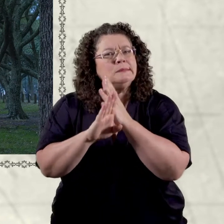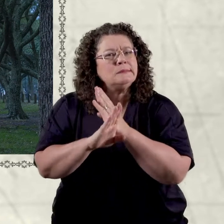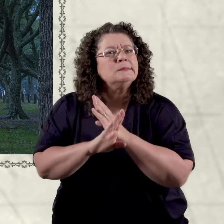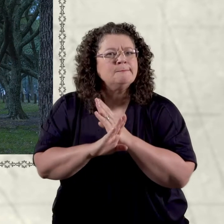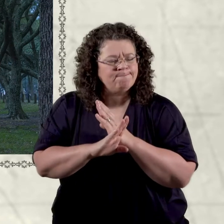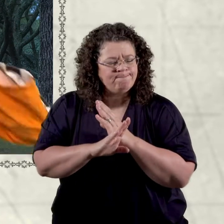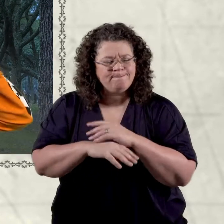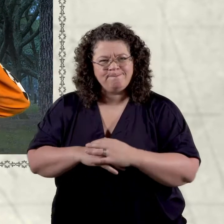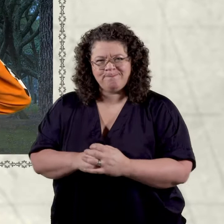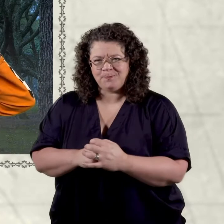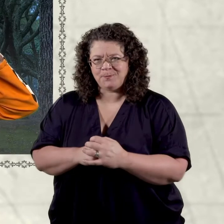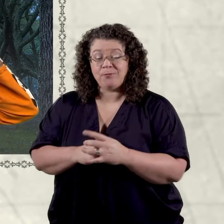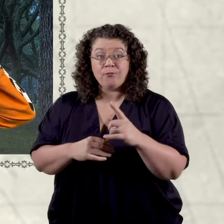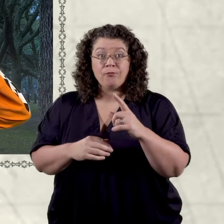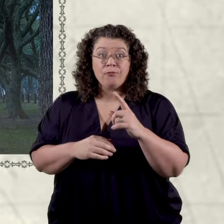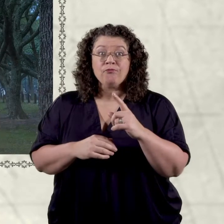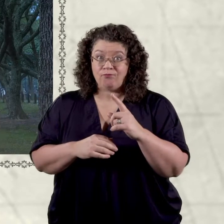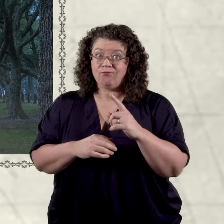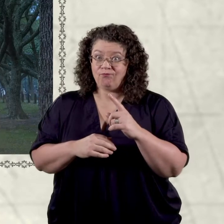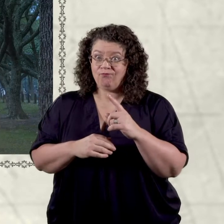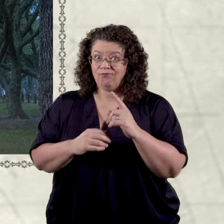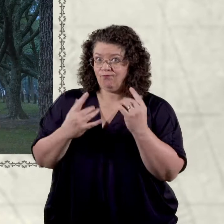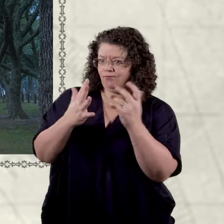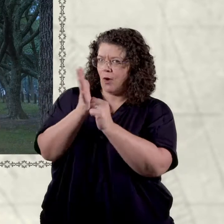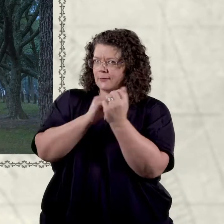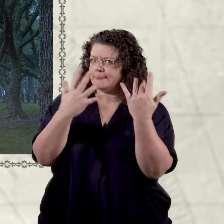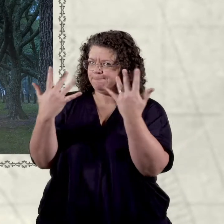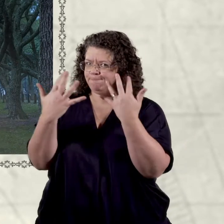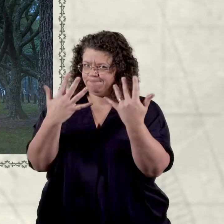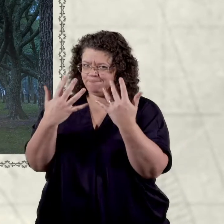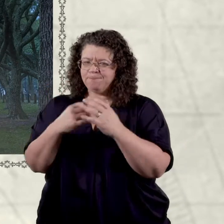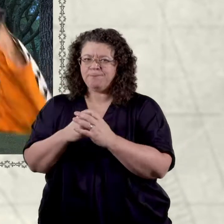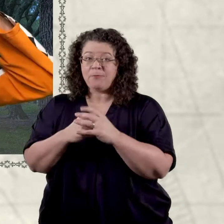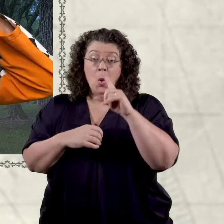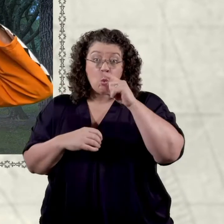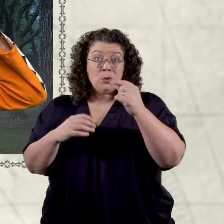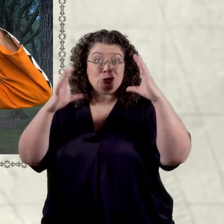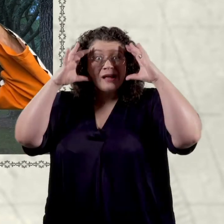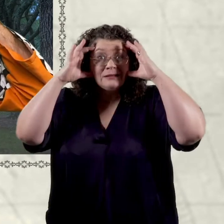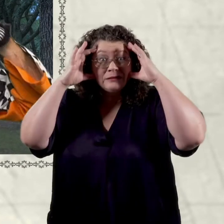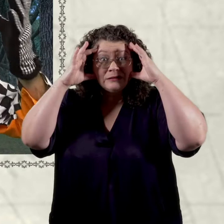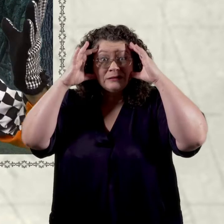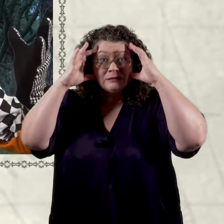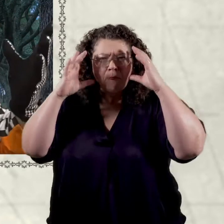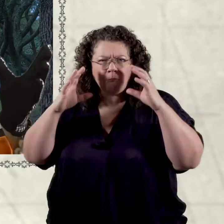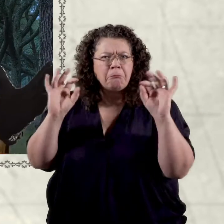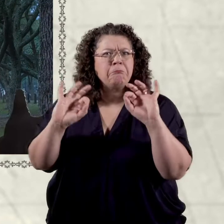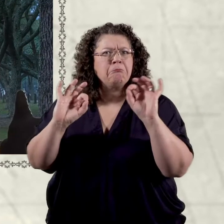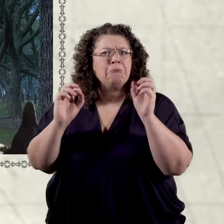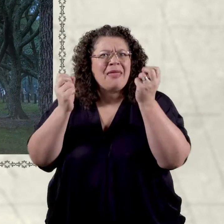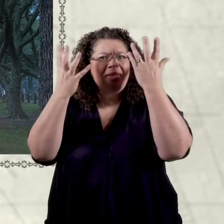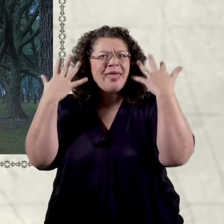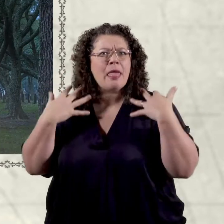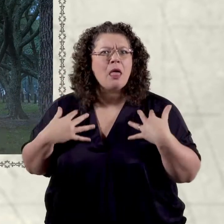wearing gloves. Oh. A witch's head. They didn't have any